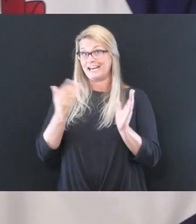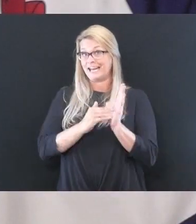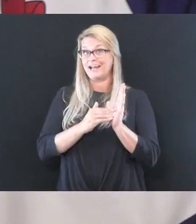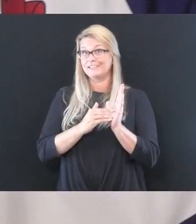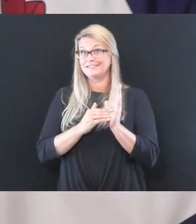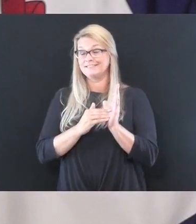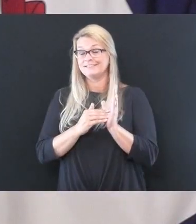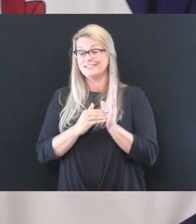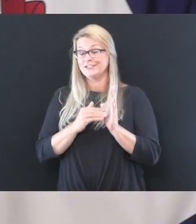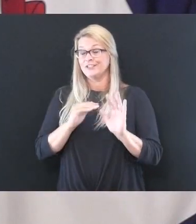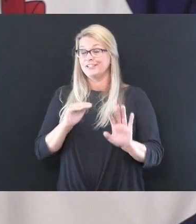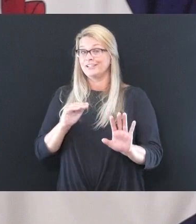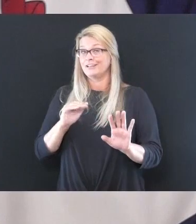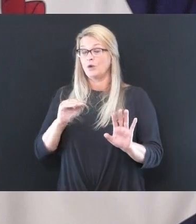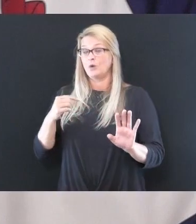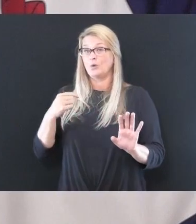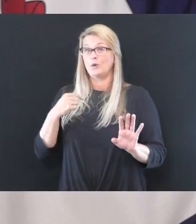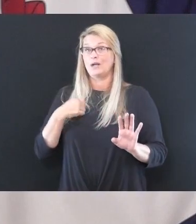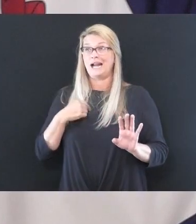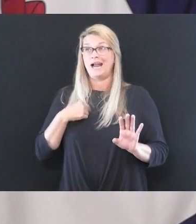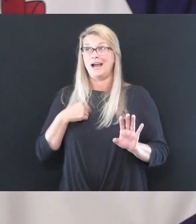I was basically